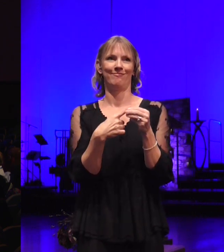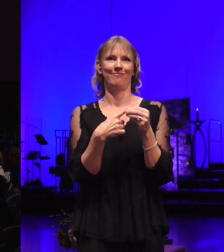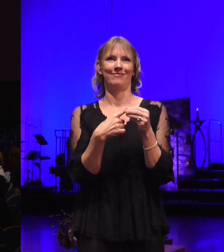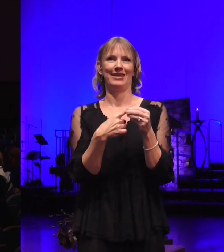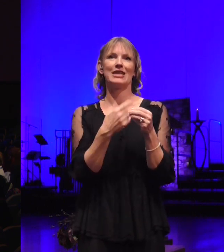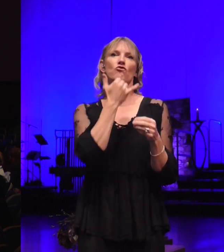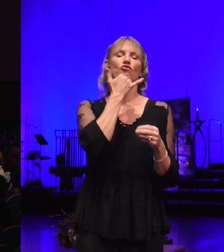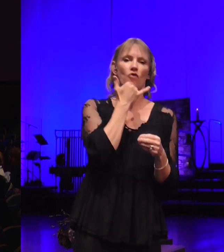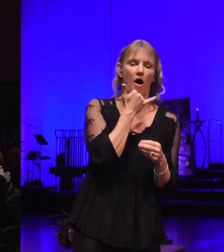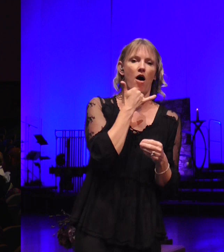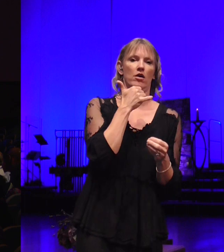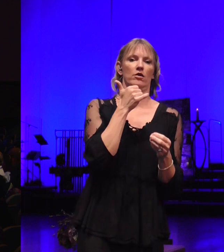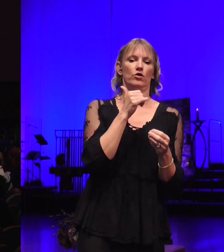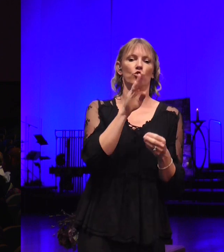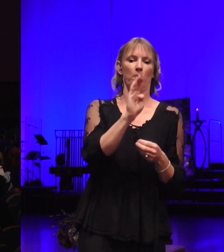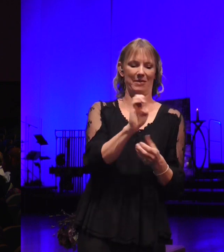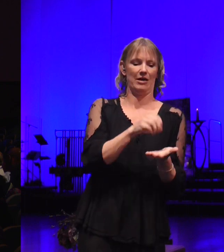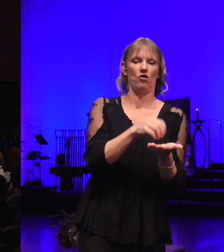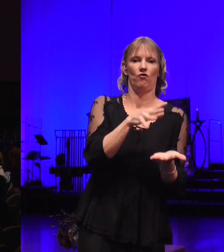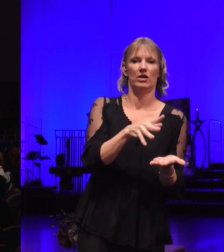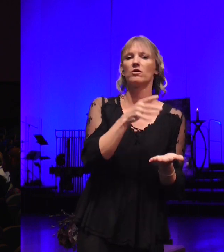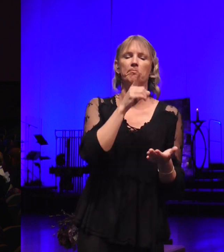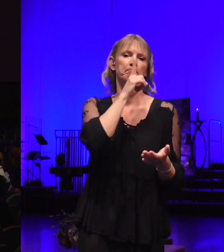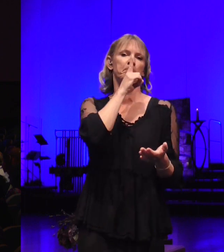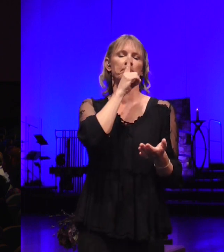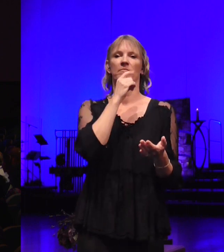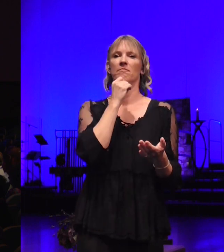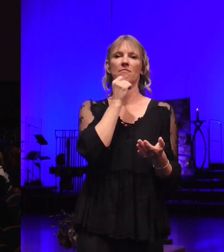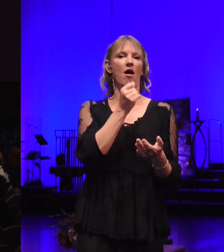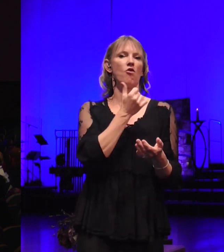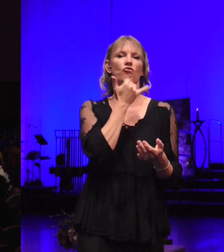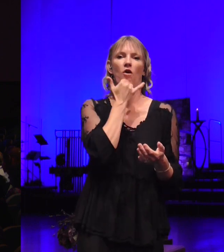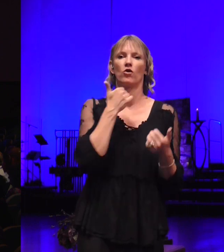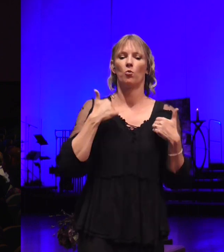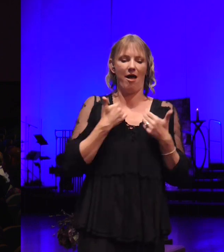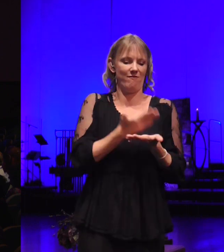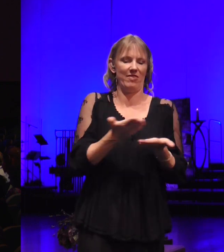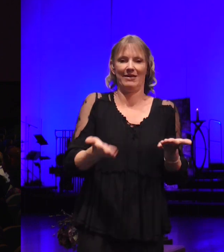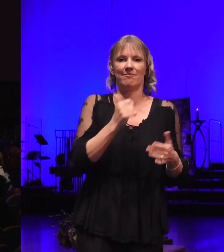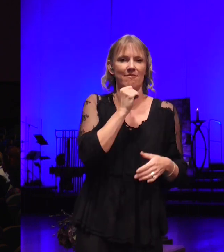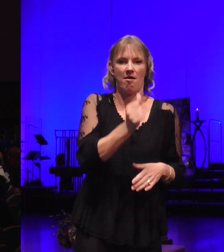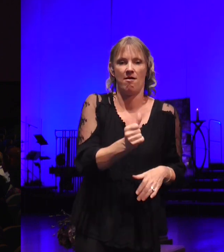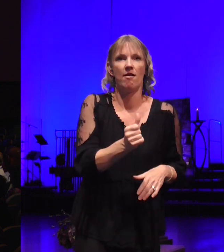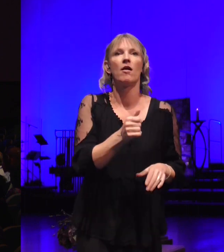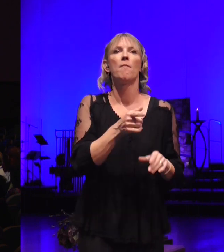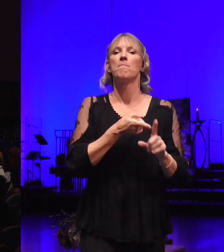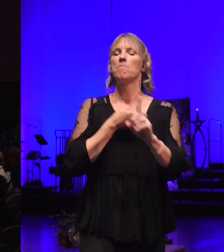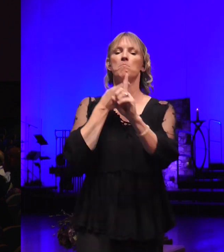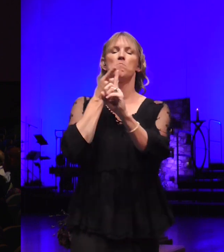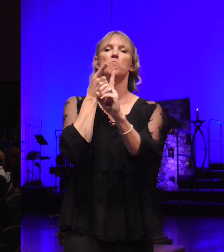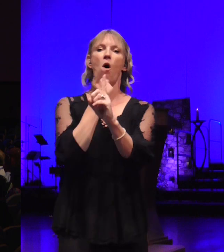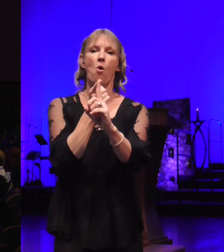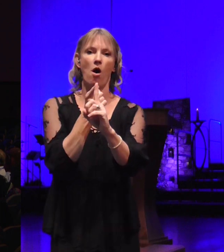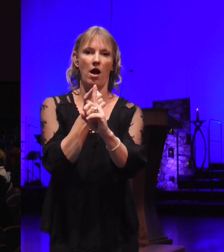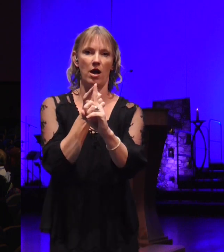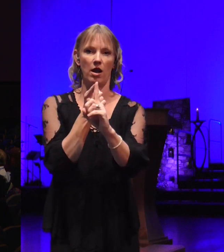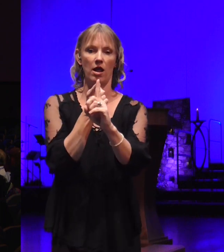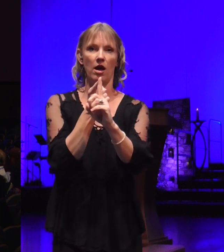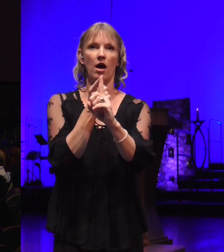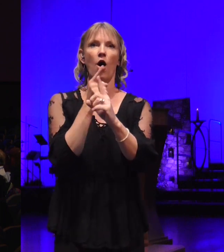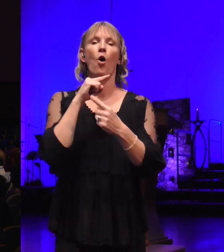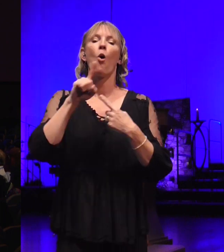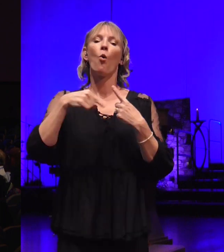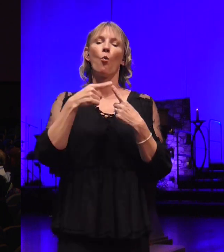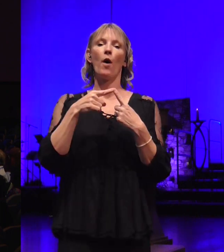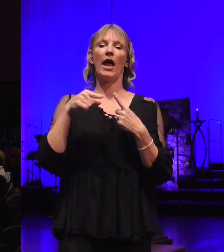to be rich, or there's something wrong with having possessions. The real point here is that when